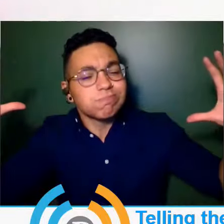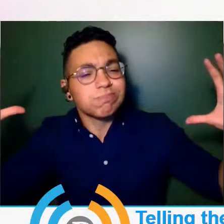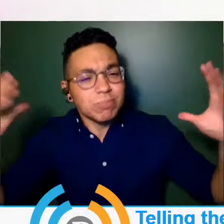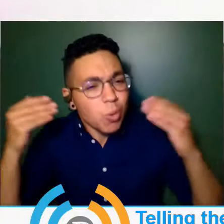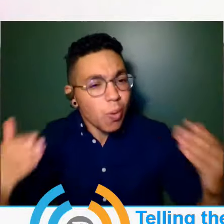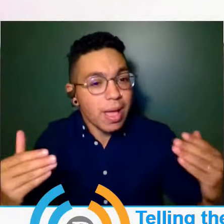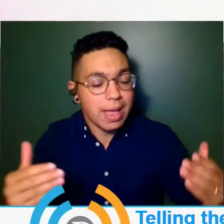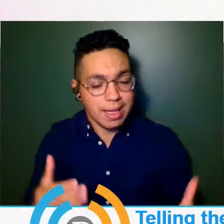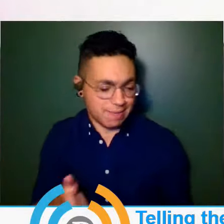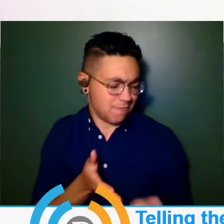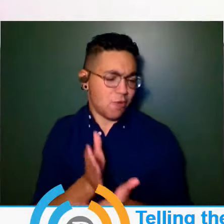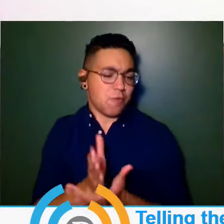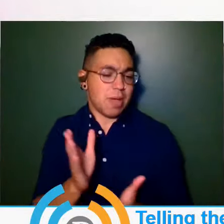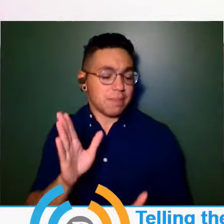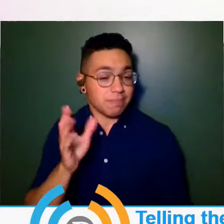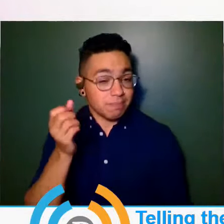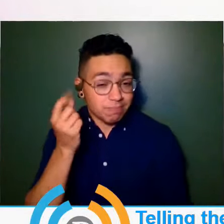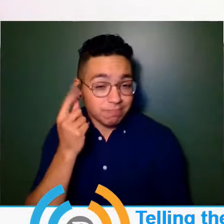at the end of the day,